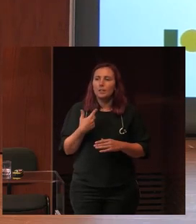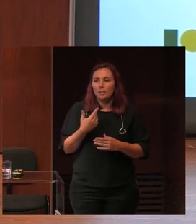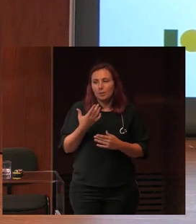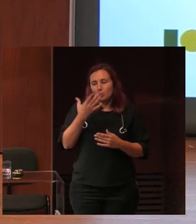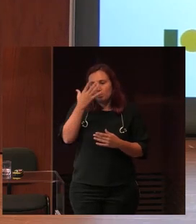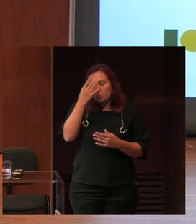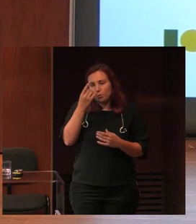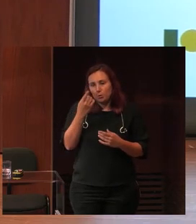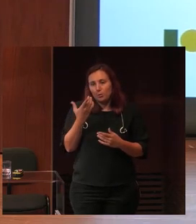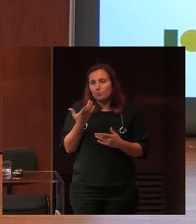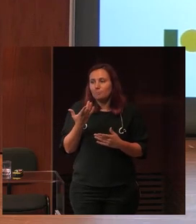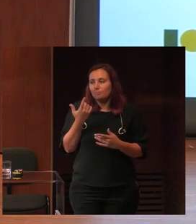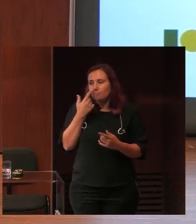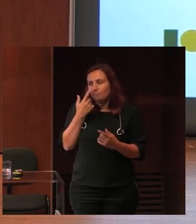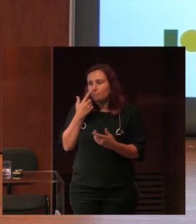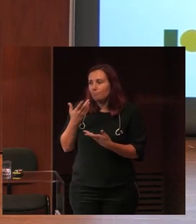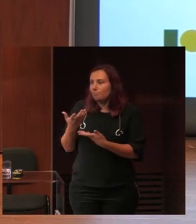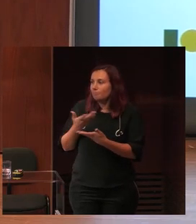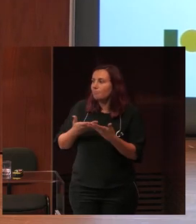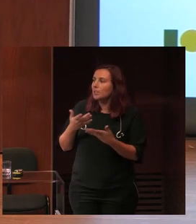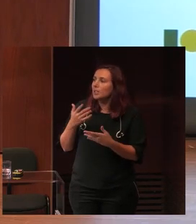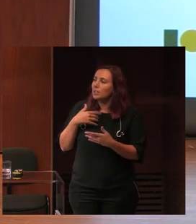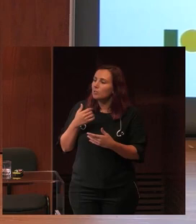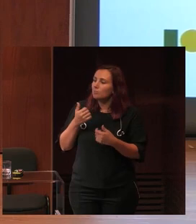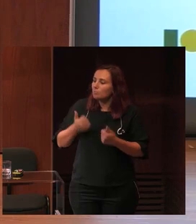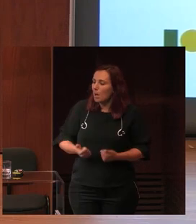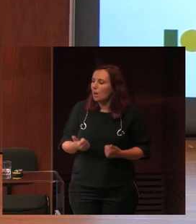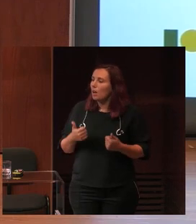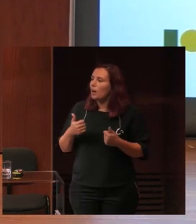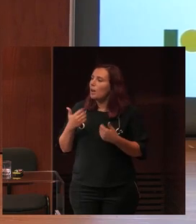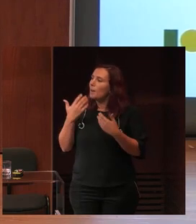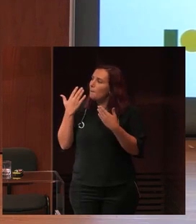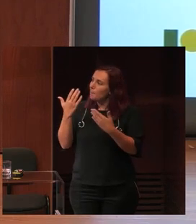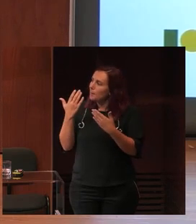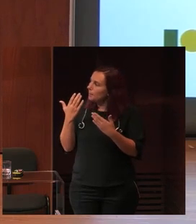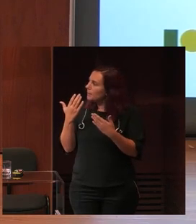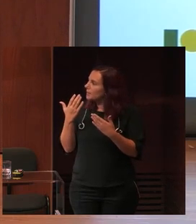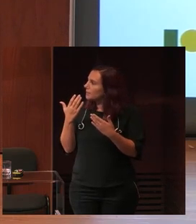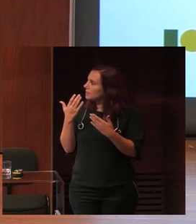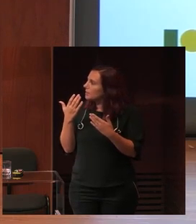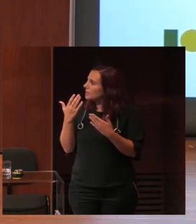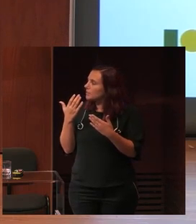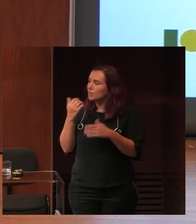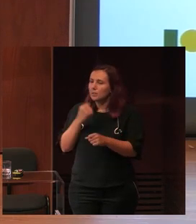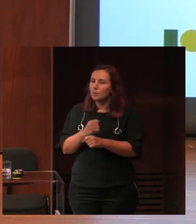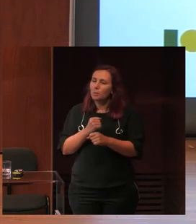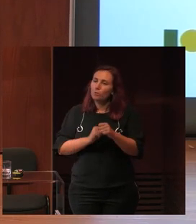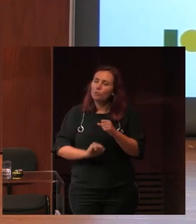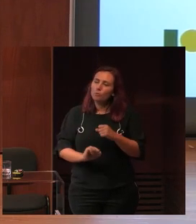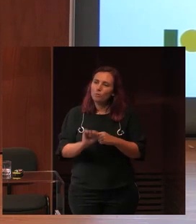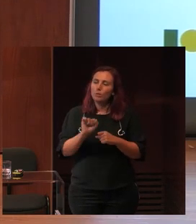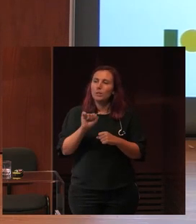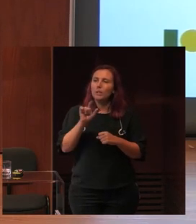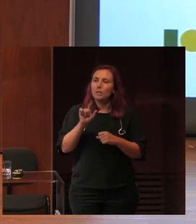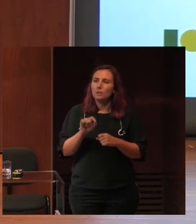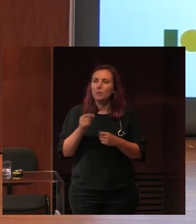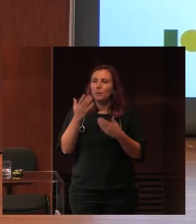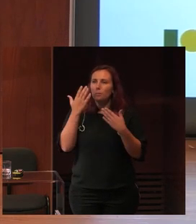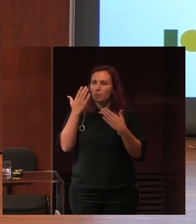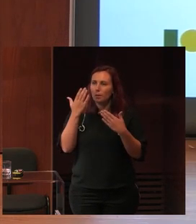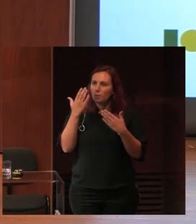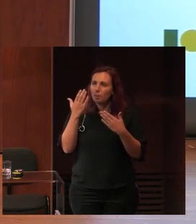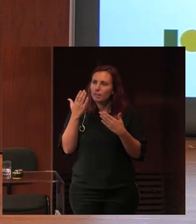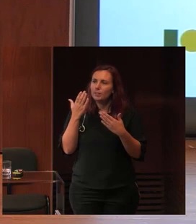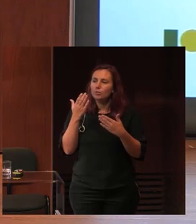professor, por isso estou muito bem aqui, e parabéns pelo vosso trabalho, e parabéns também